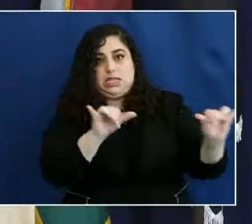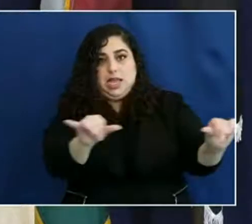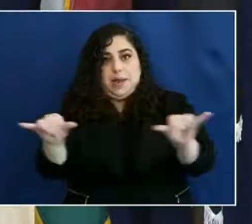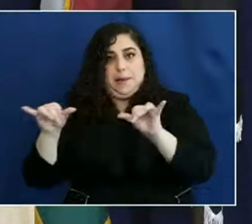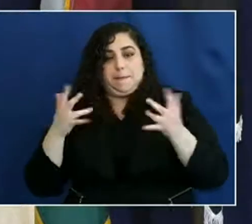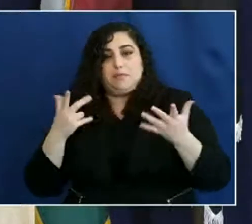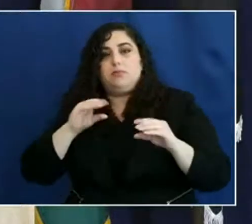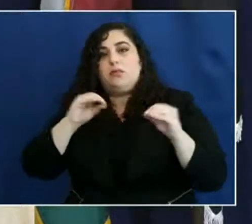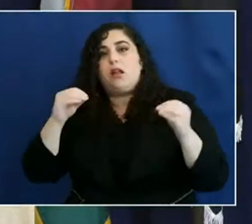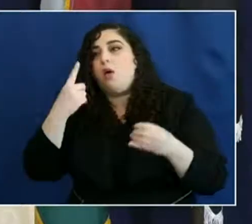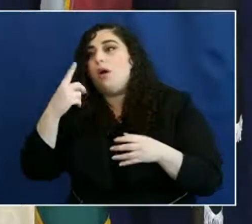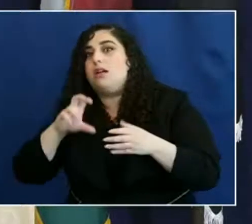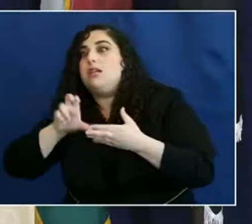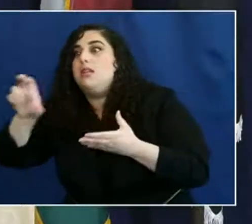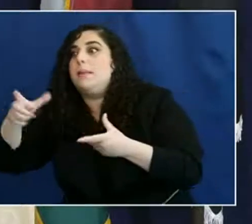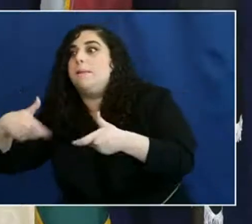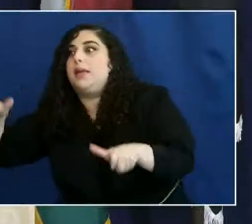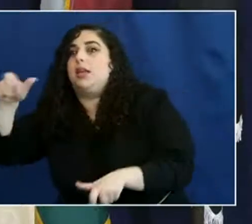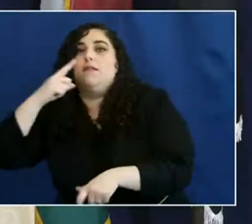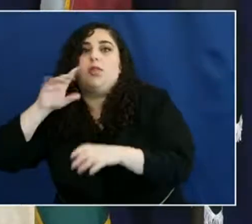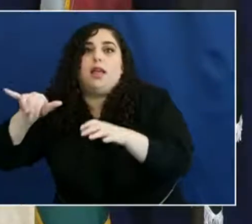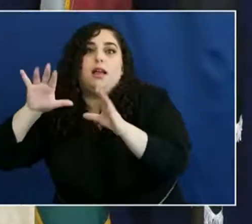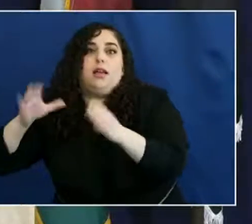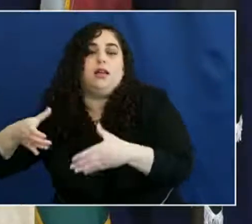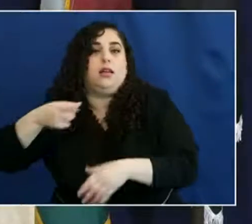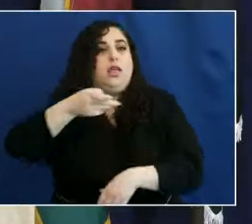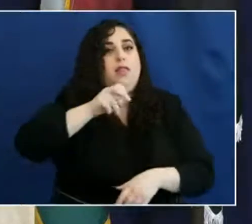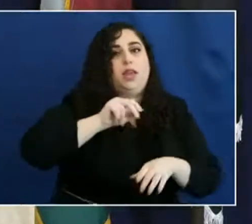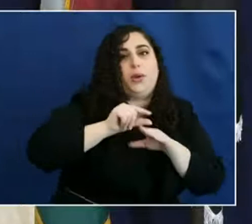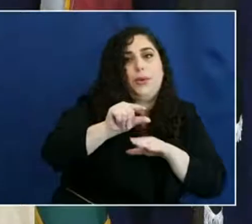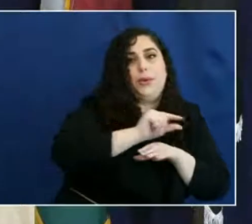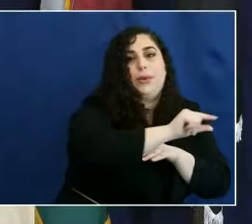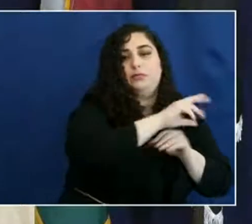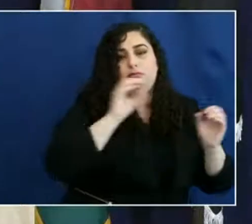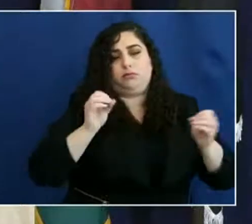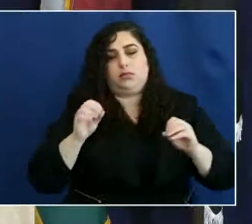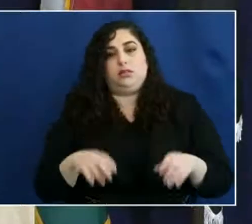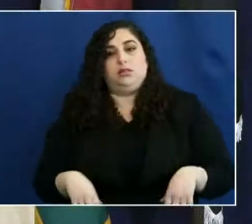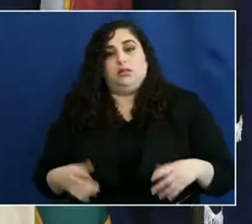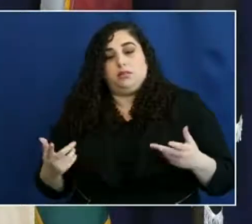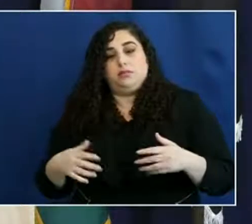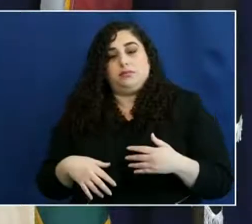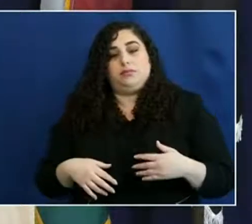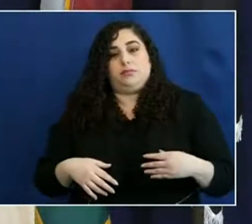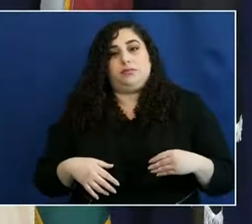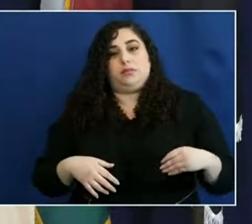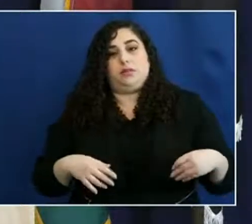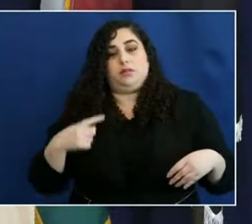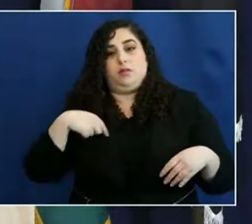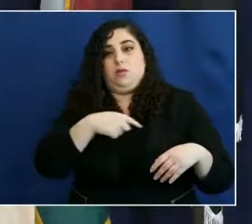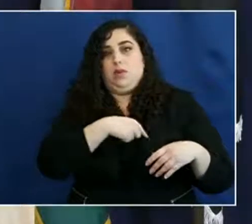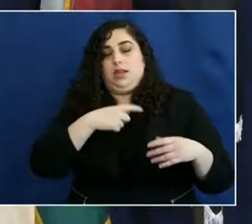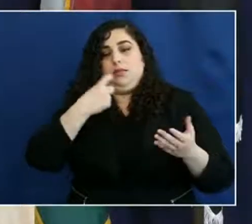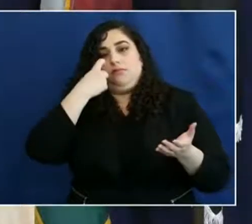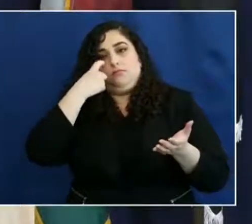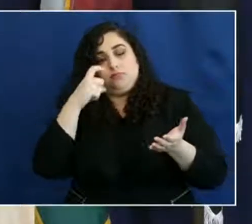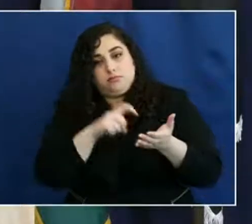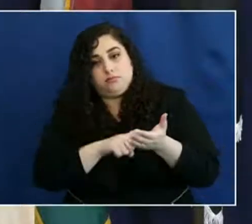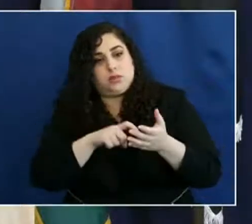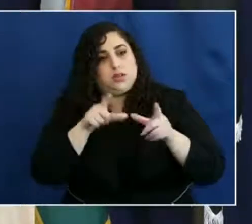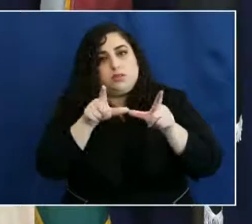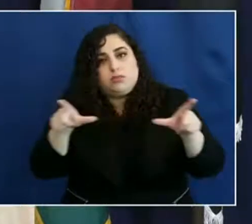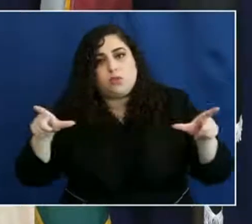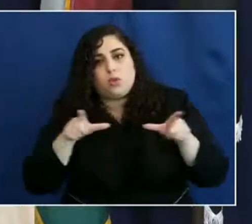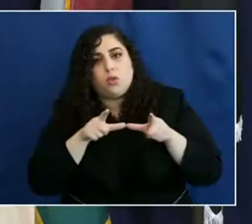because it is just a one shot, we are identifying locations